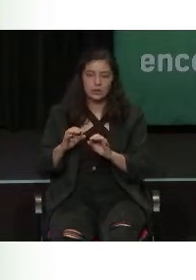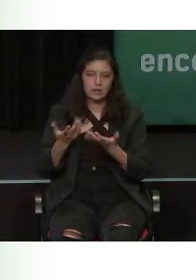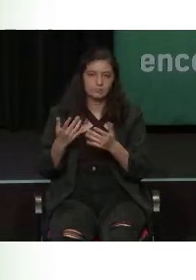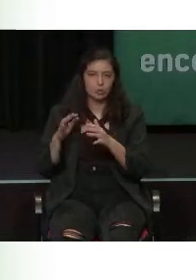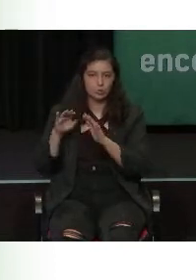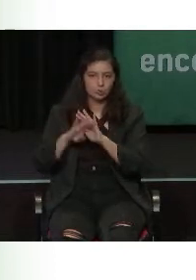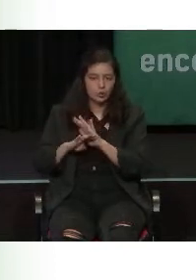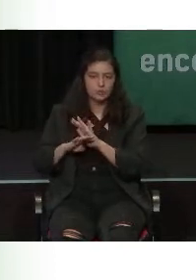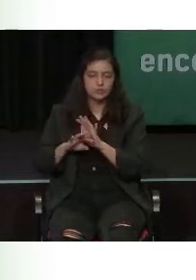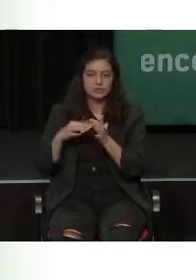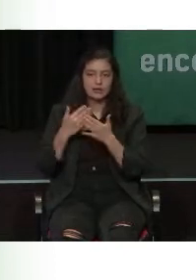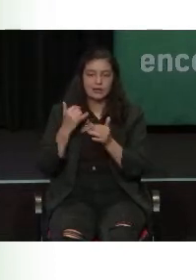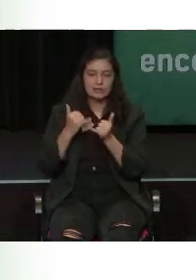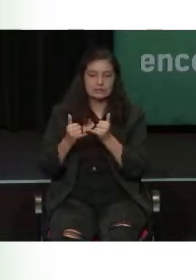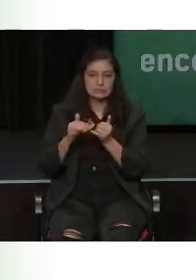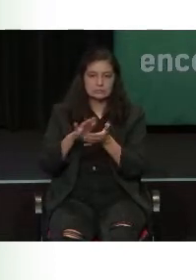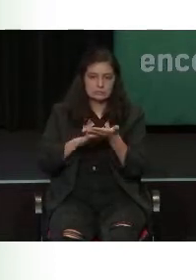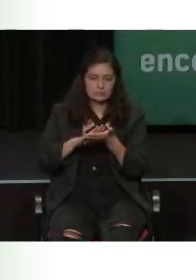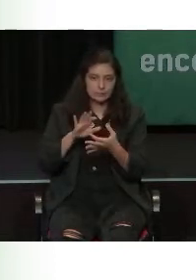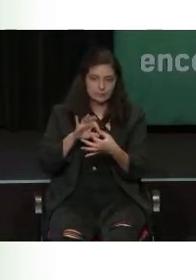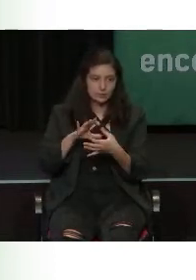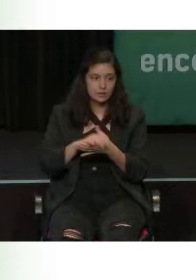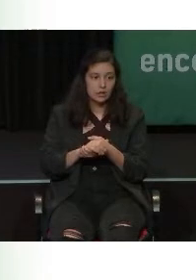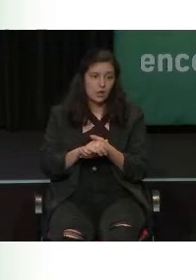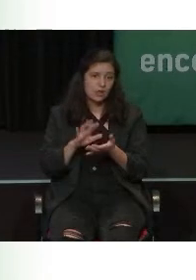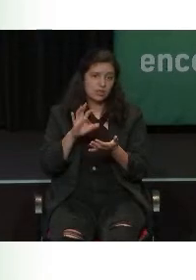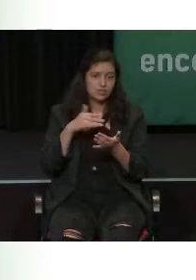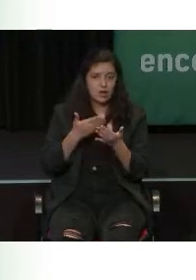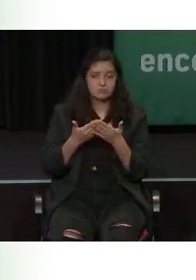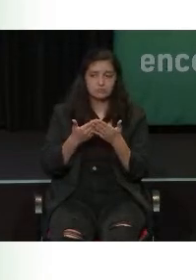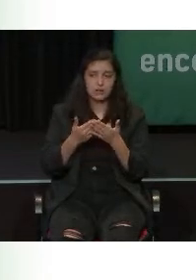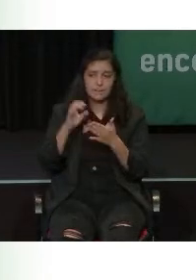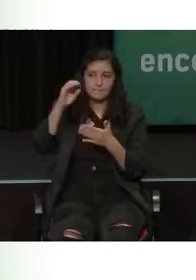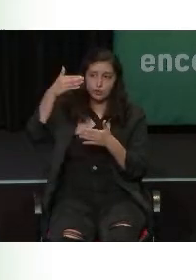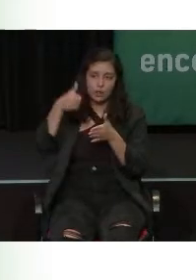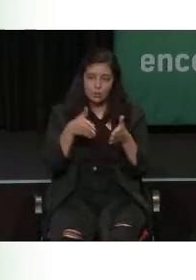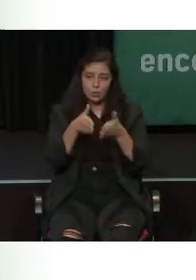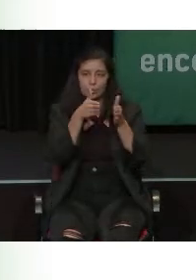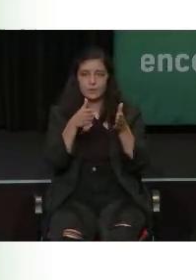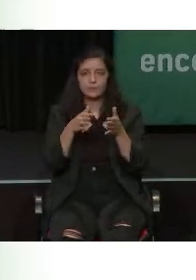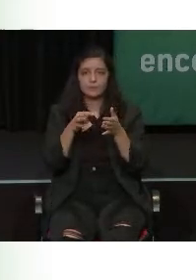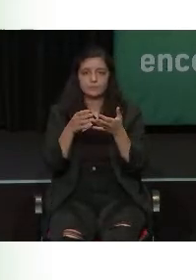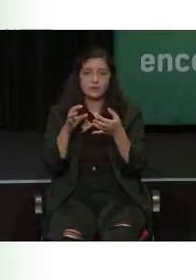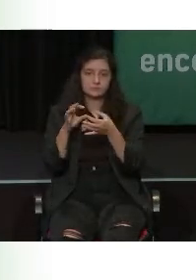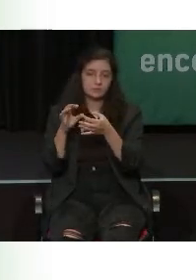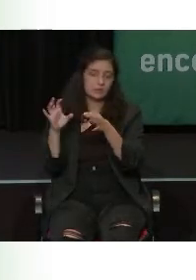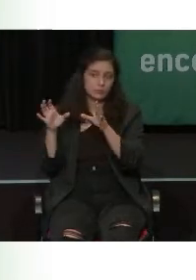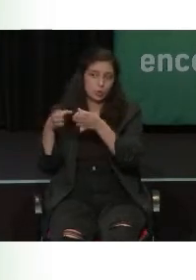to be more risk-based. And this is a strategic priority for the NHS.